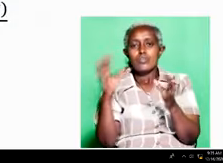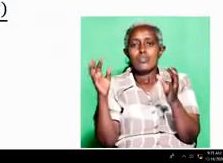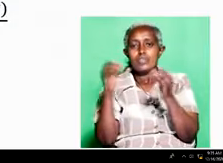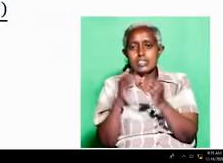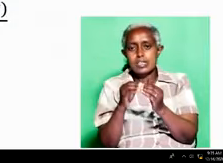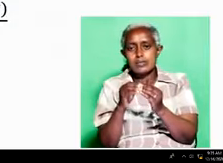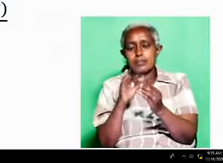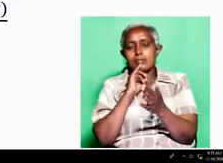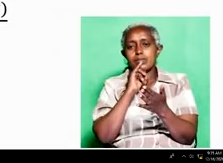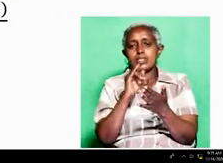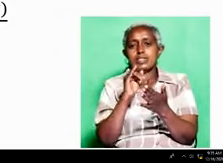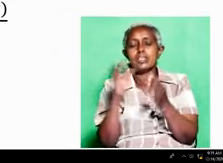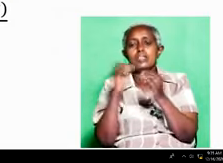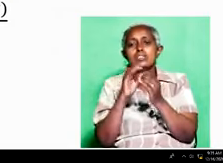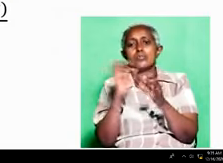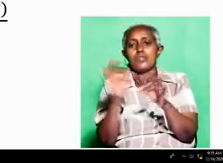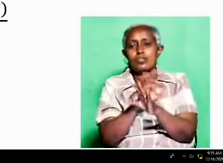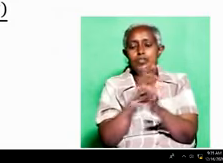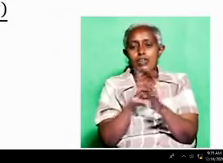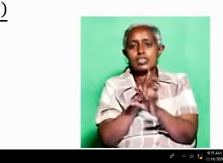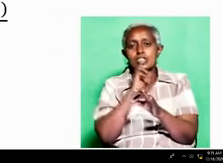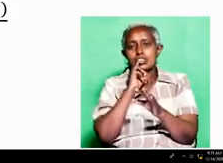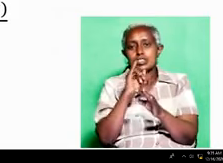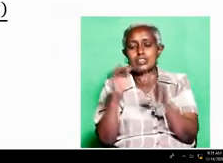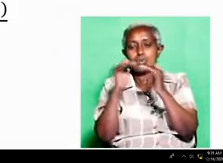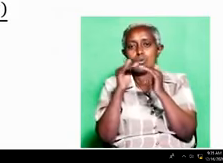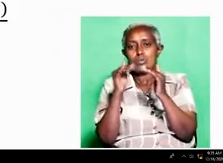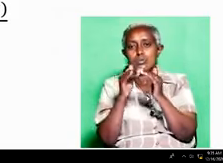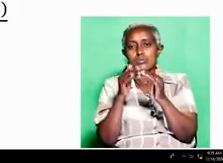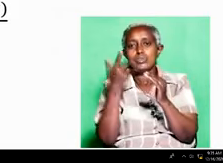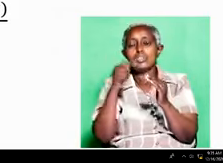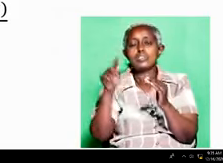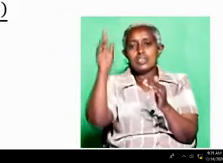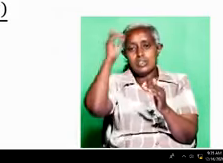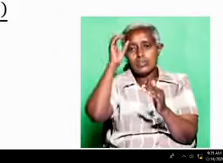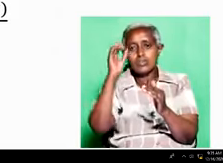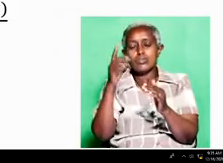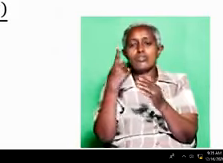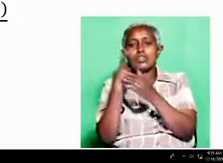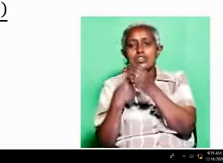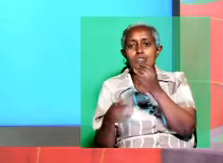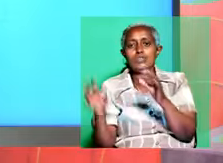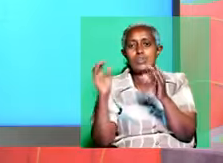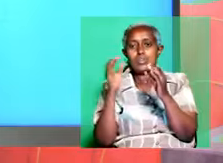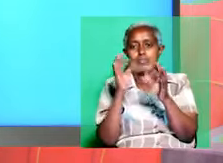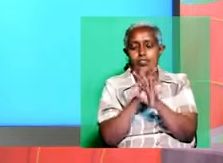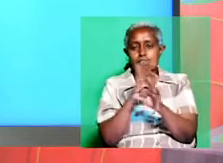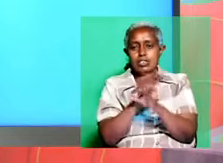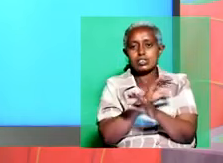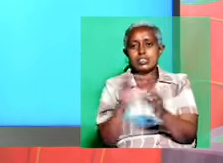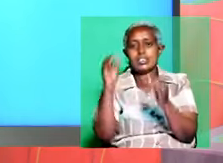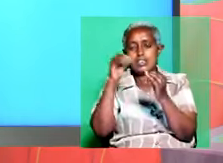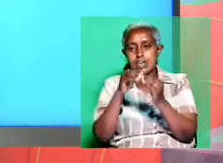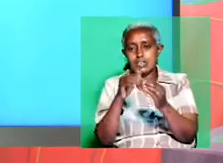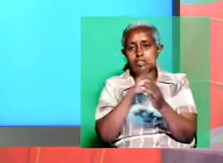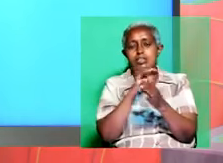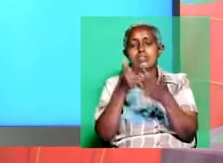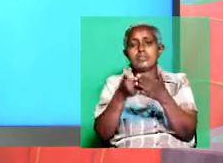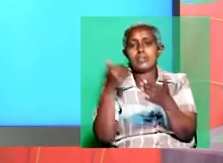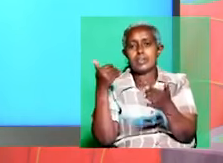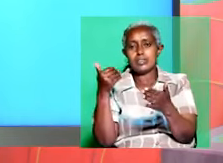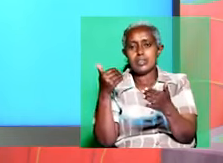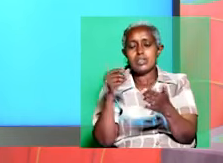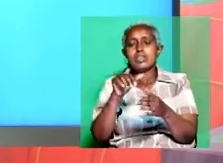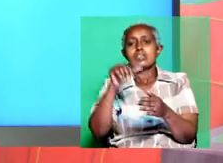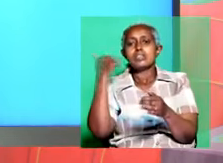sum of function is equal to this, the derivative of individual function, and you add or you can subtract.